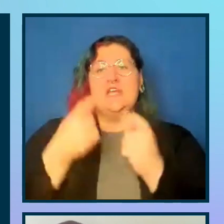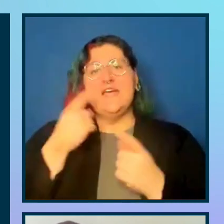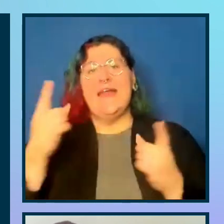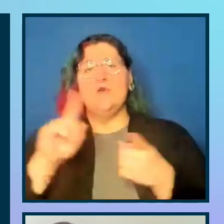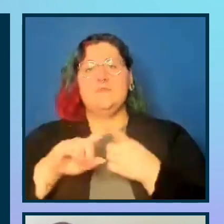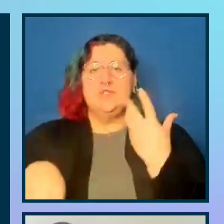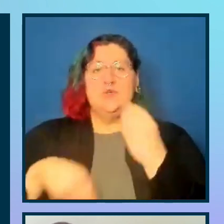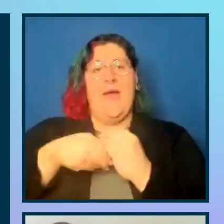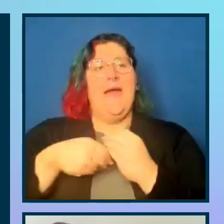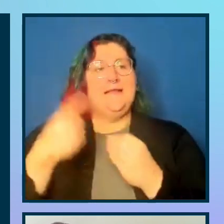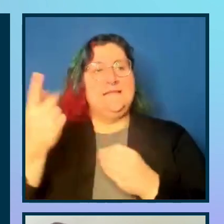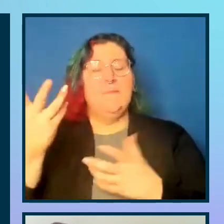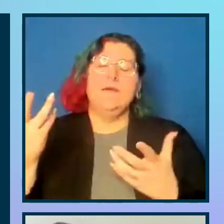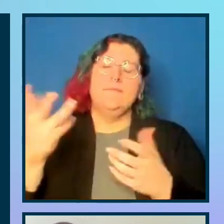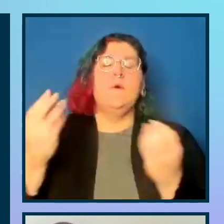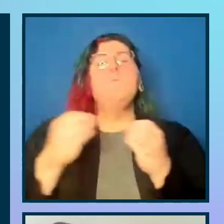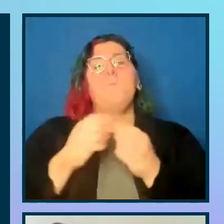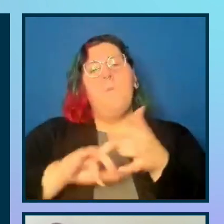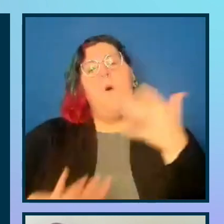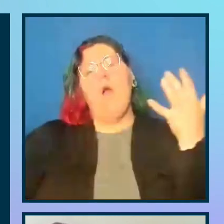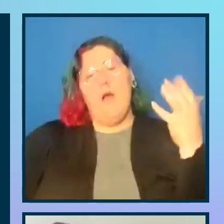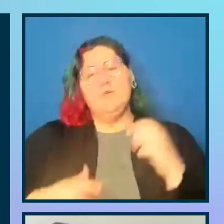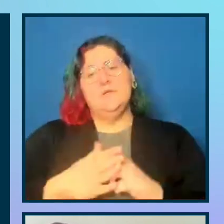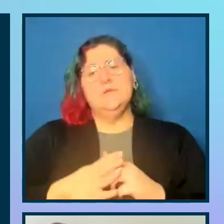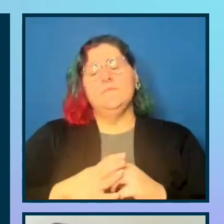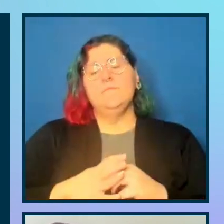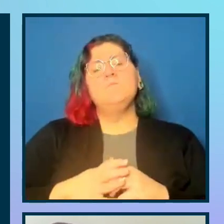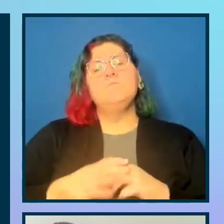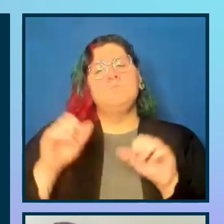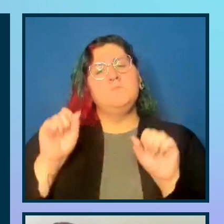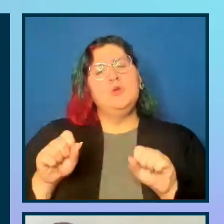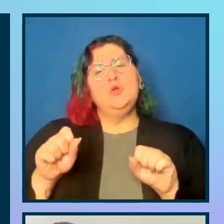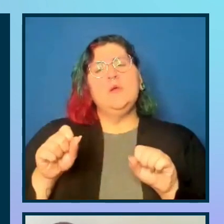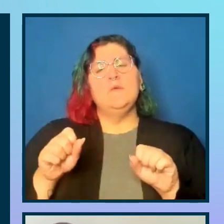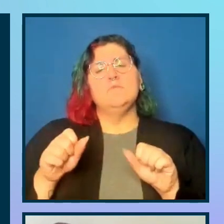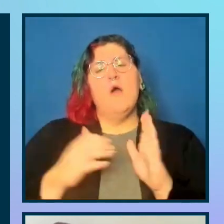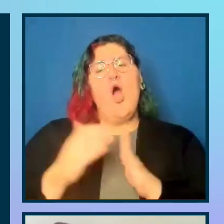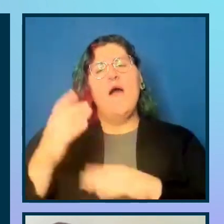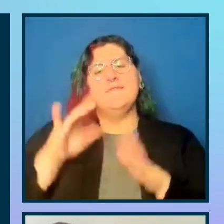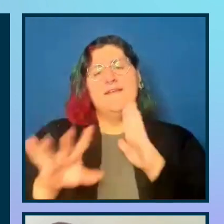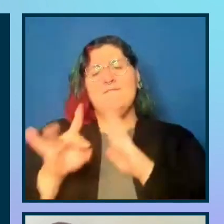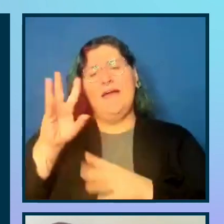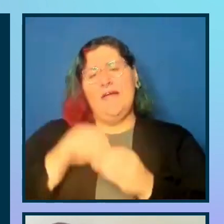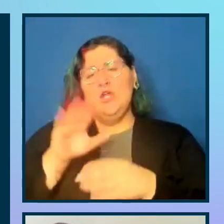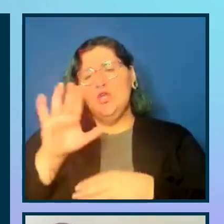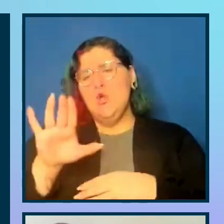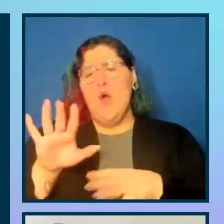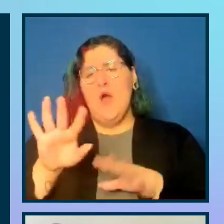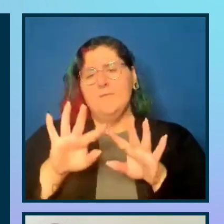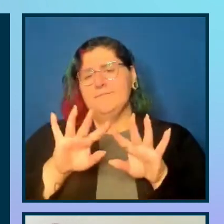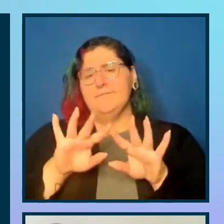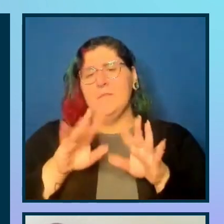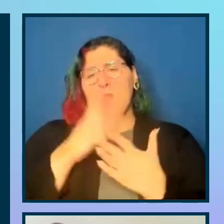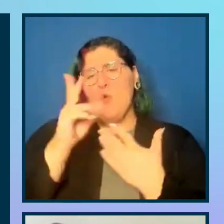tool, the tools that you see here, you can almost always find in your framework or Vue library of choice. For example, in